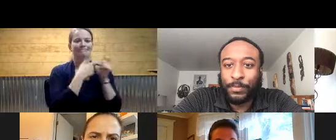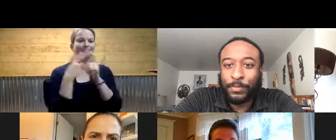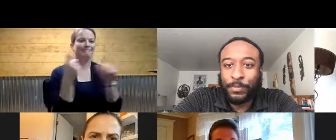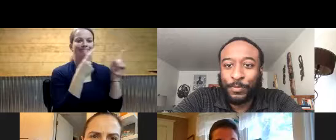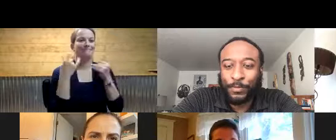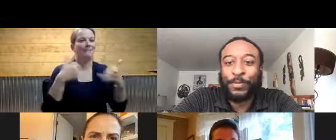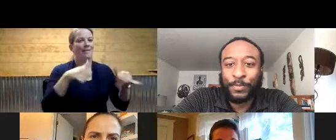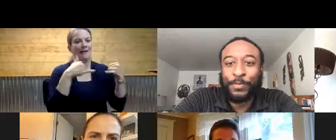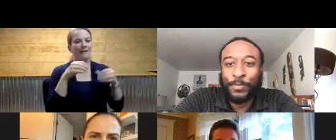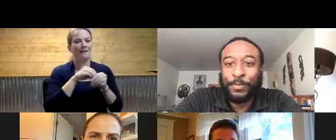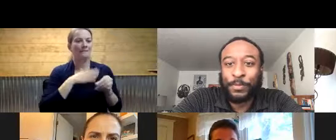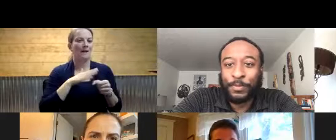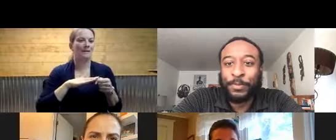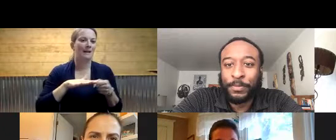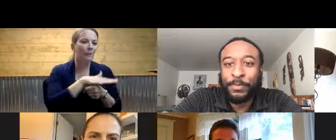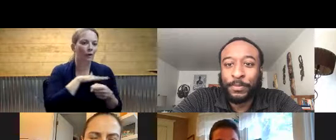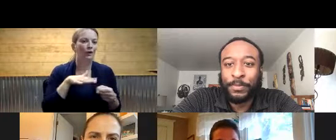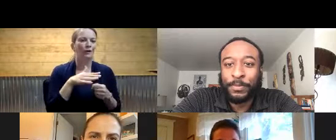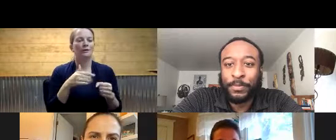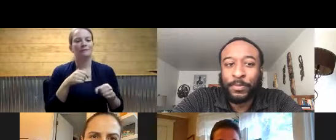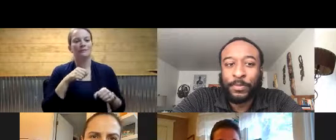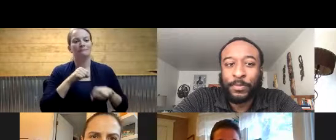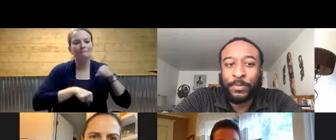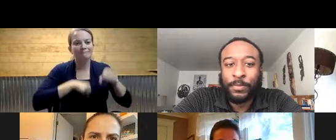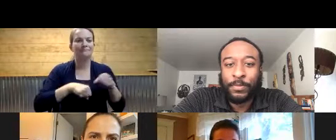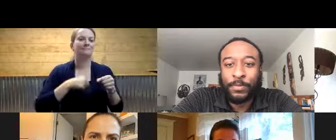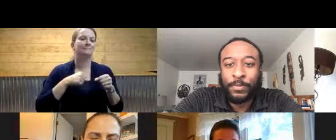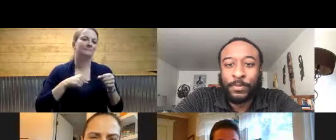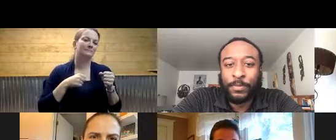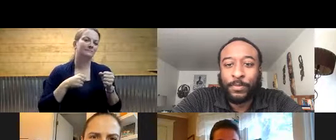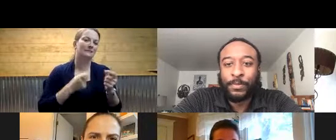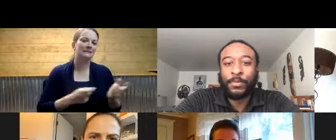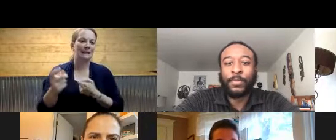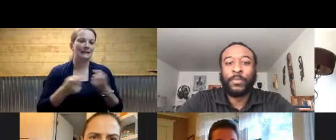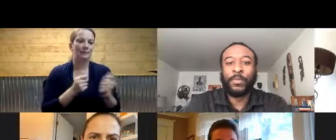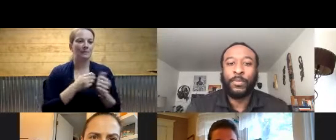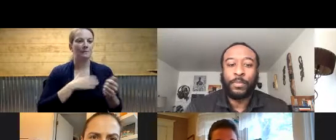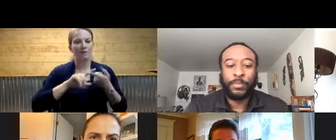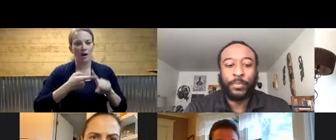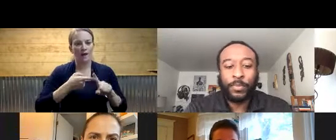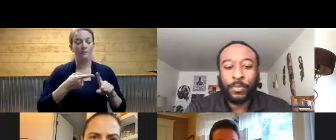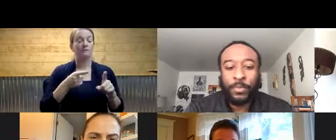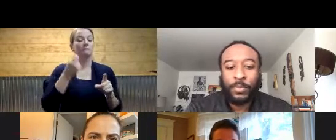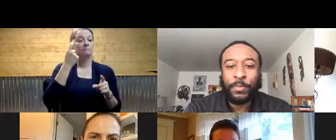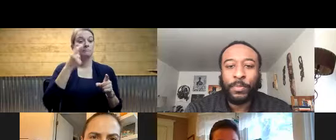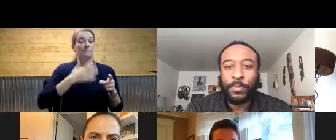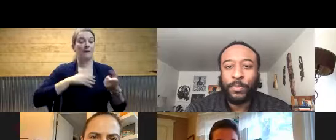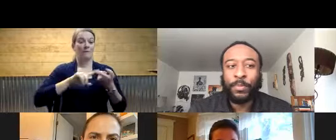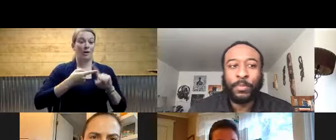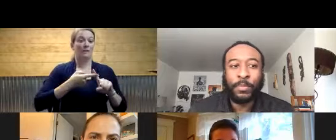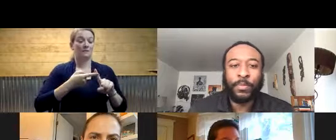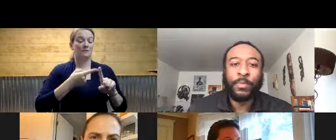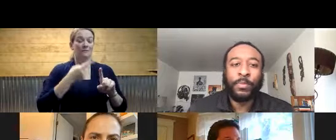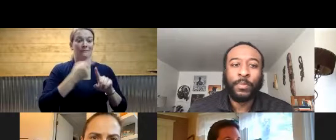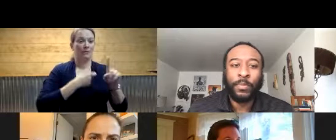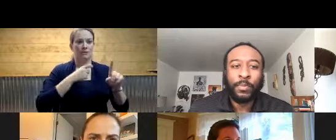the neighborhood, cycling, skating with friends, a bunch of friends from different, like, since it's a topic of diversity,